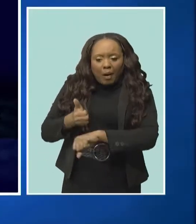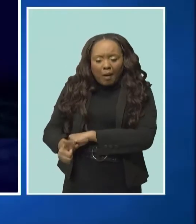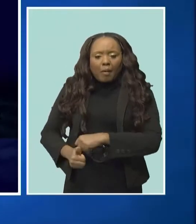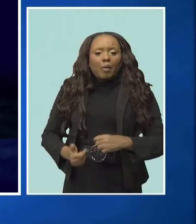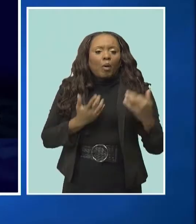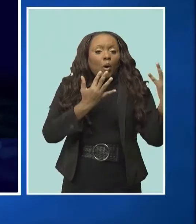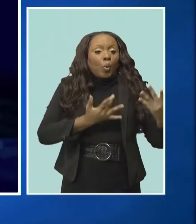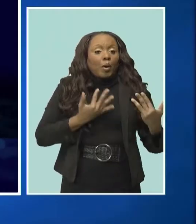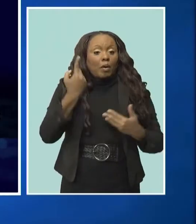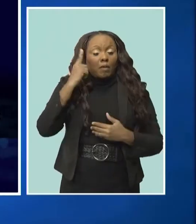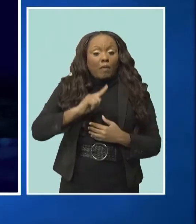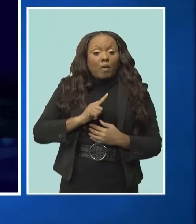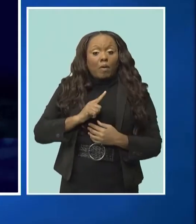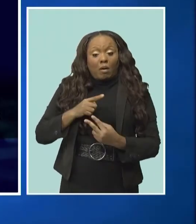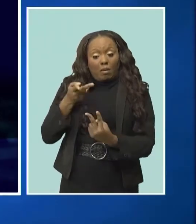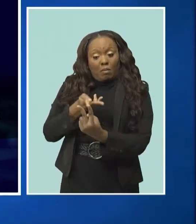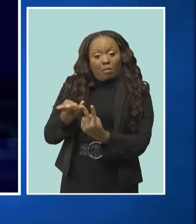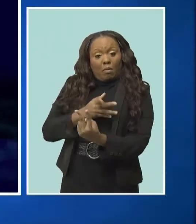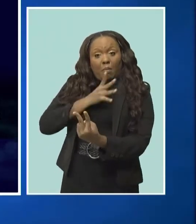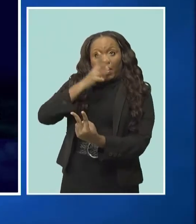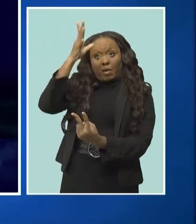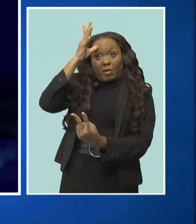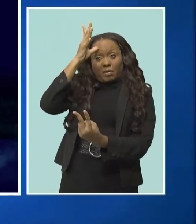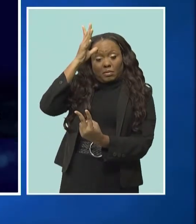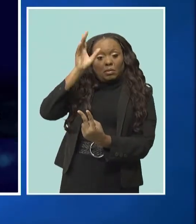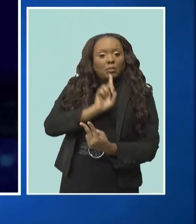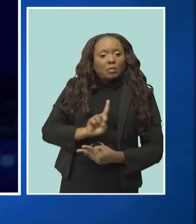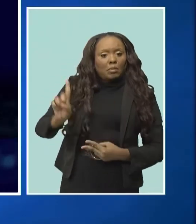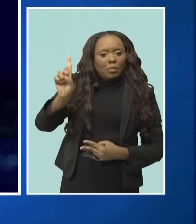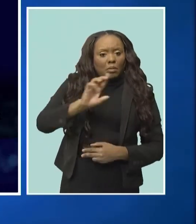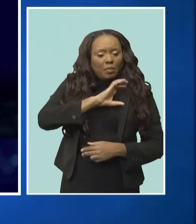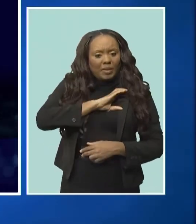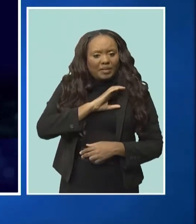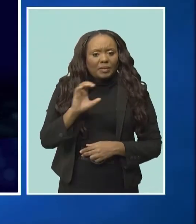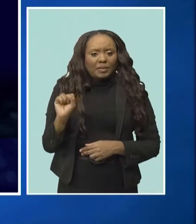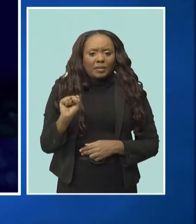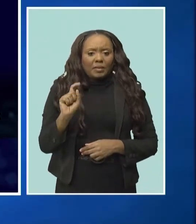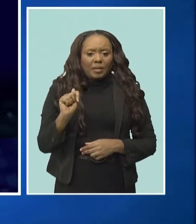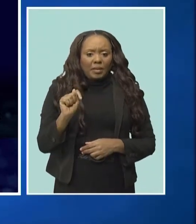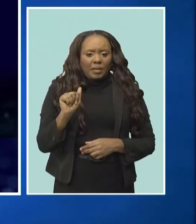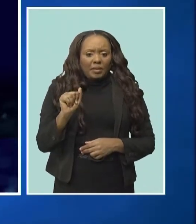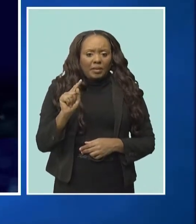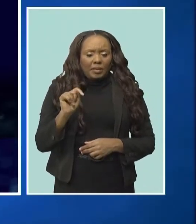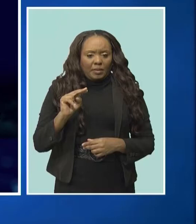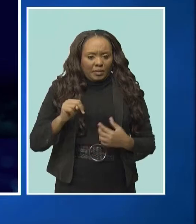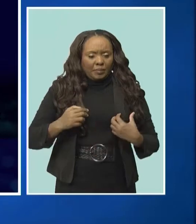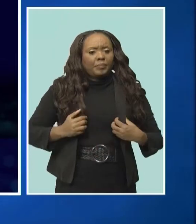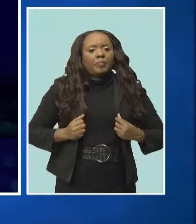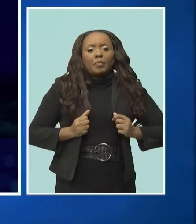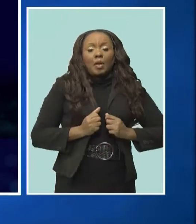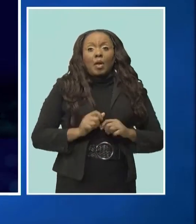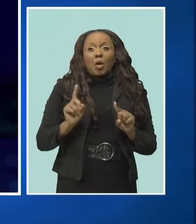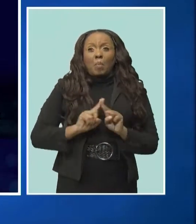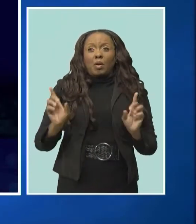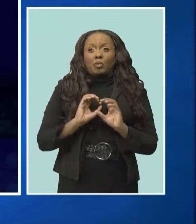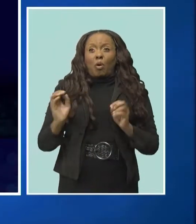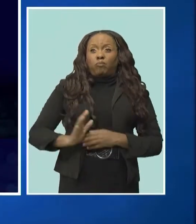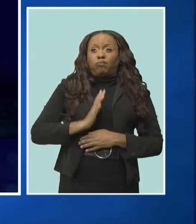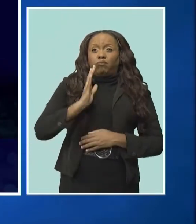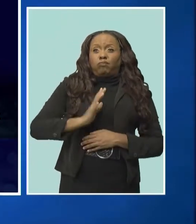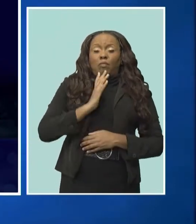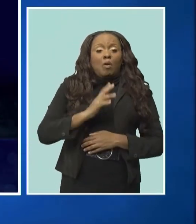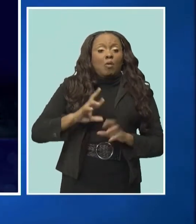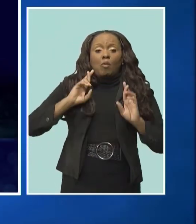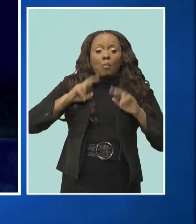parents of those children to come to the station. But we have not received any formal report of any